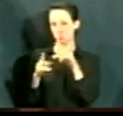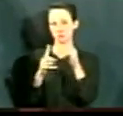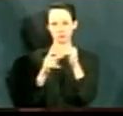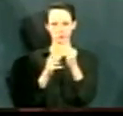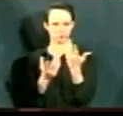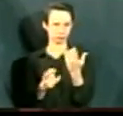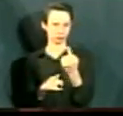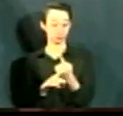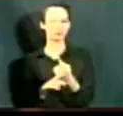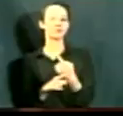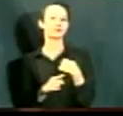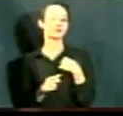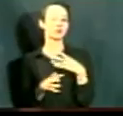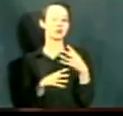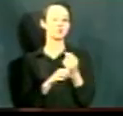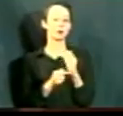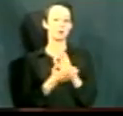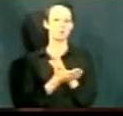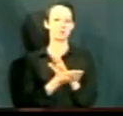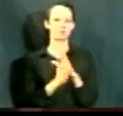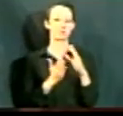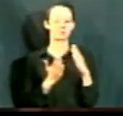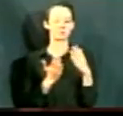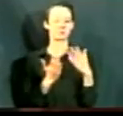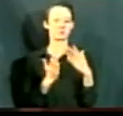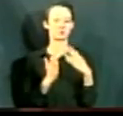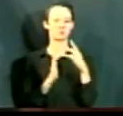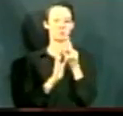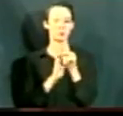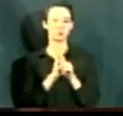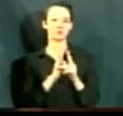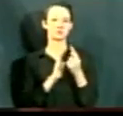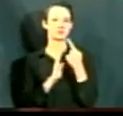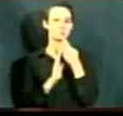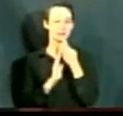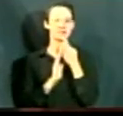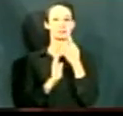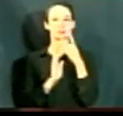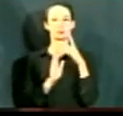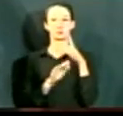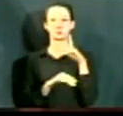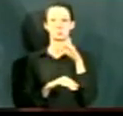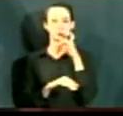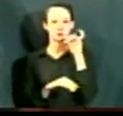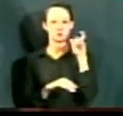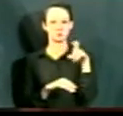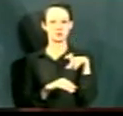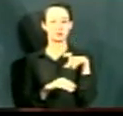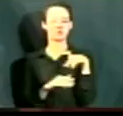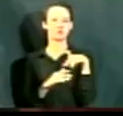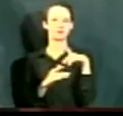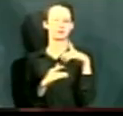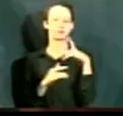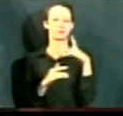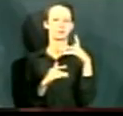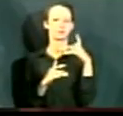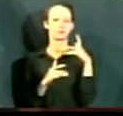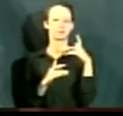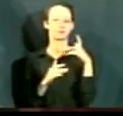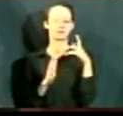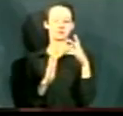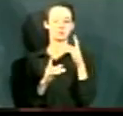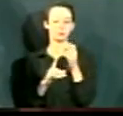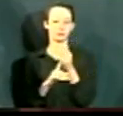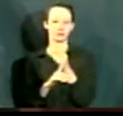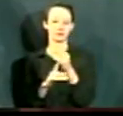said there shouldn't be sexual harassment to students, and talked to the classes and said some of the